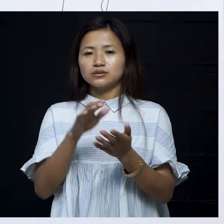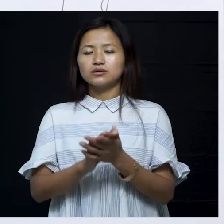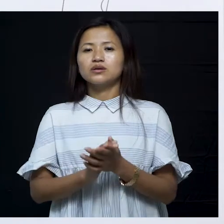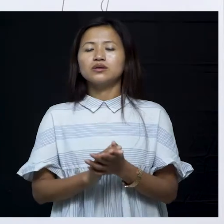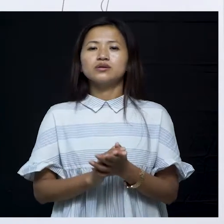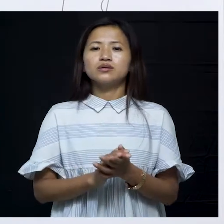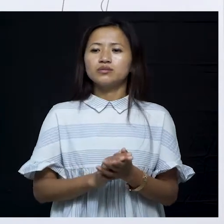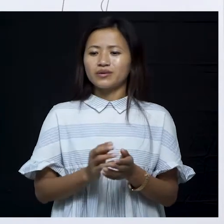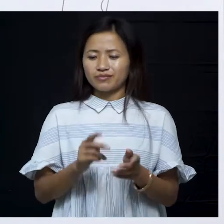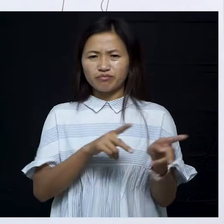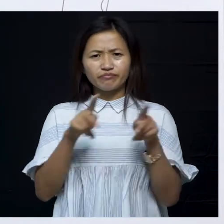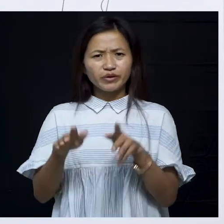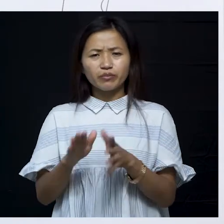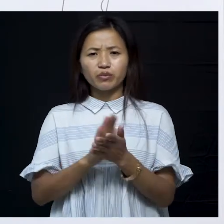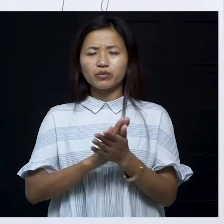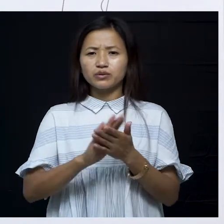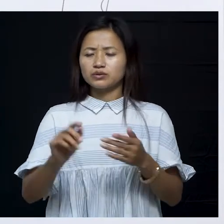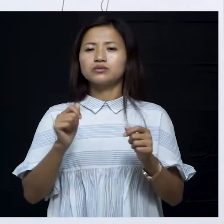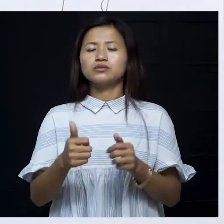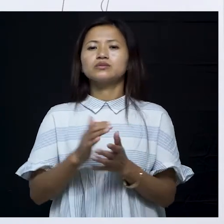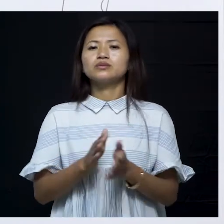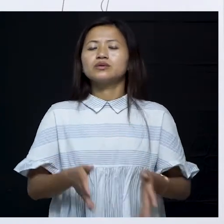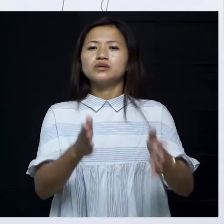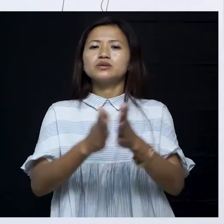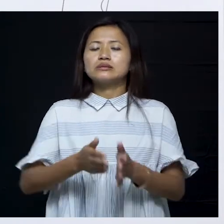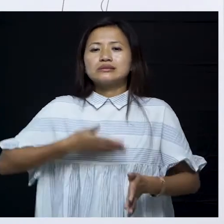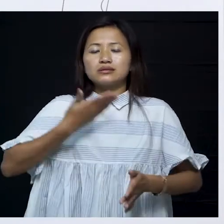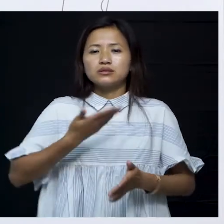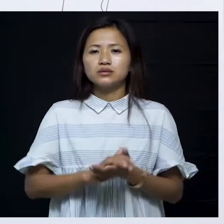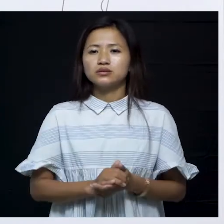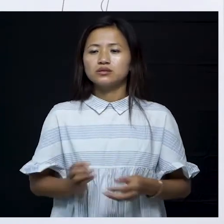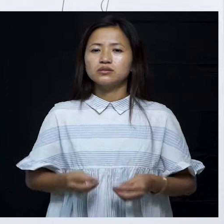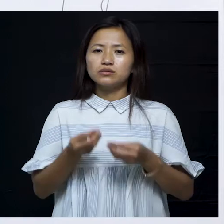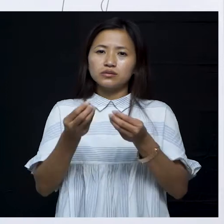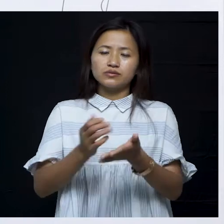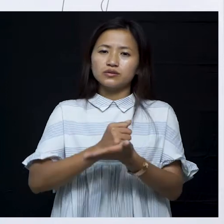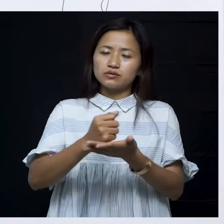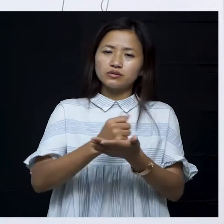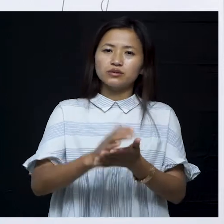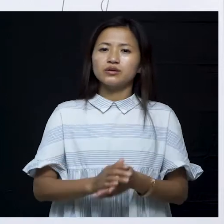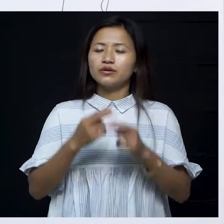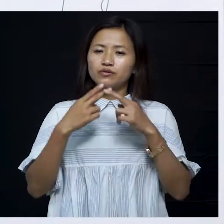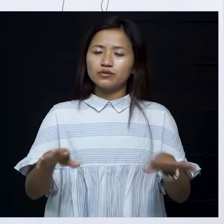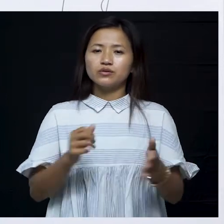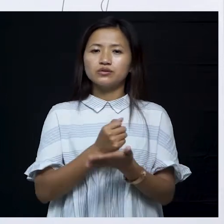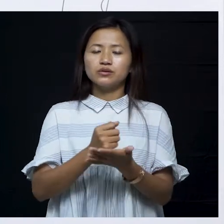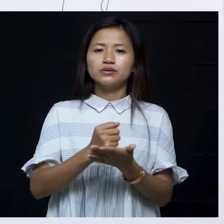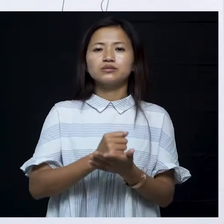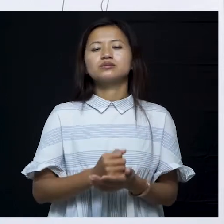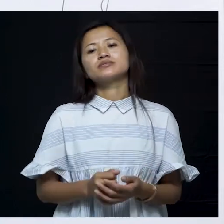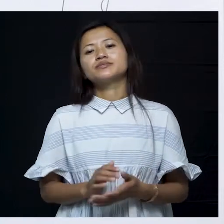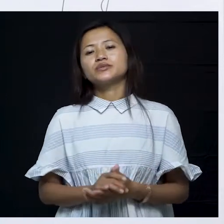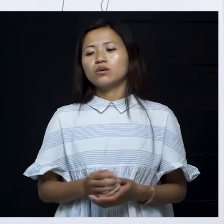of agriculture, proper way of farming is also being taught. They are given training, they are given free trainings also.